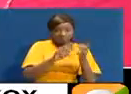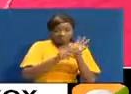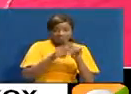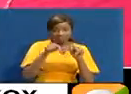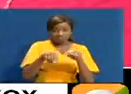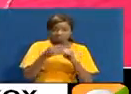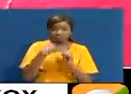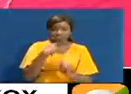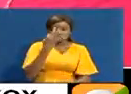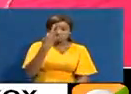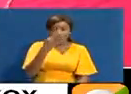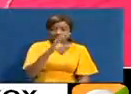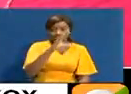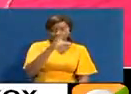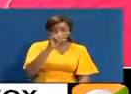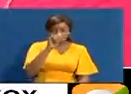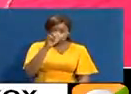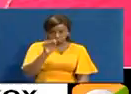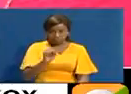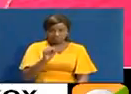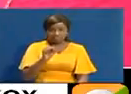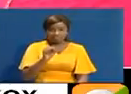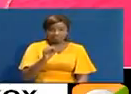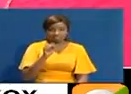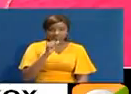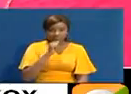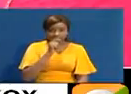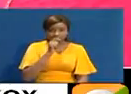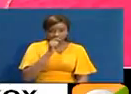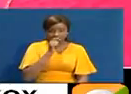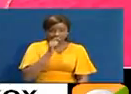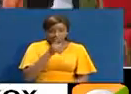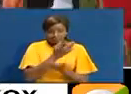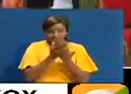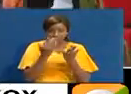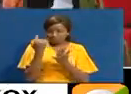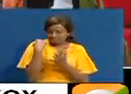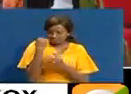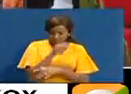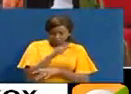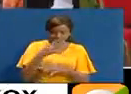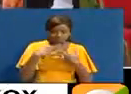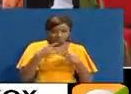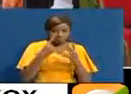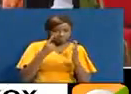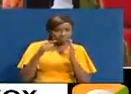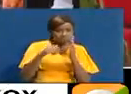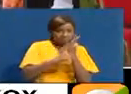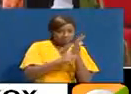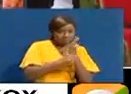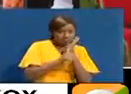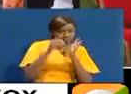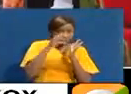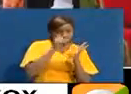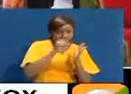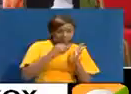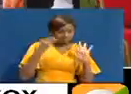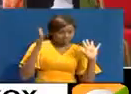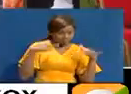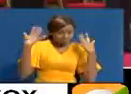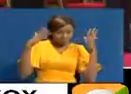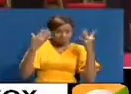3 CASs. So there was some anxiety last evening when we didn't see some names and people were asking